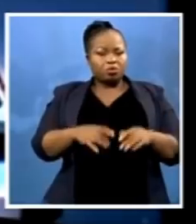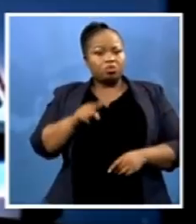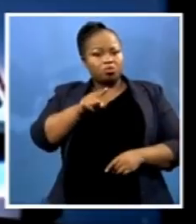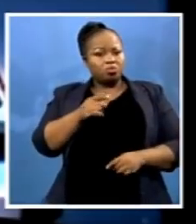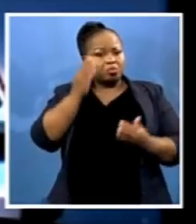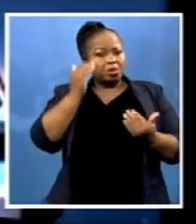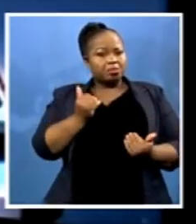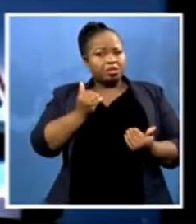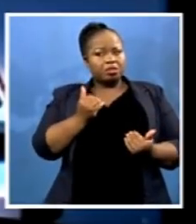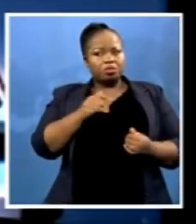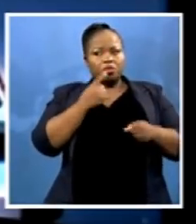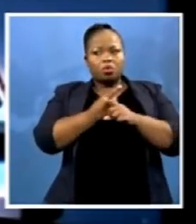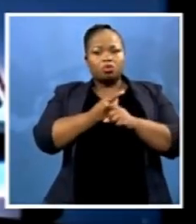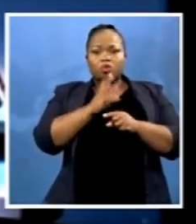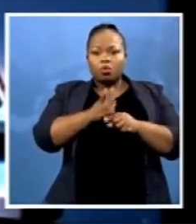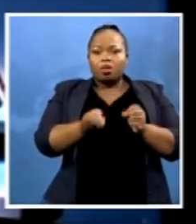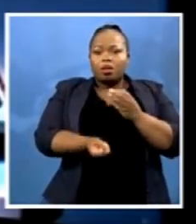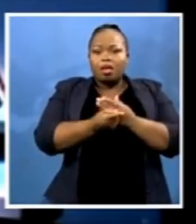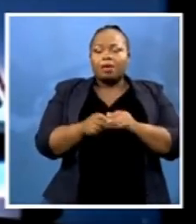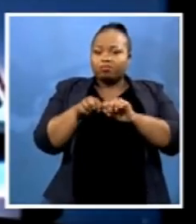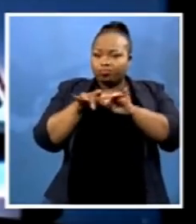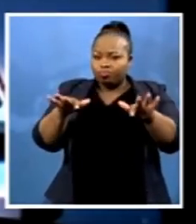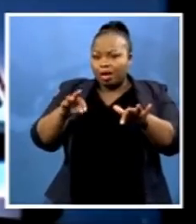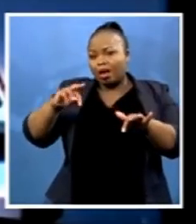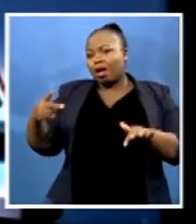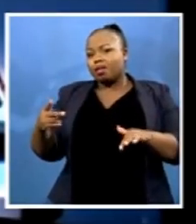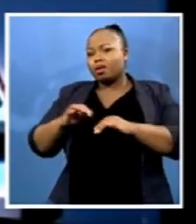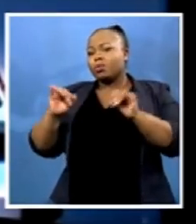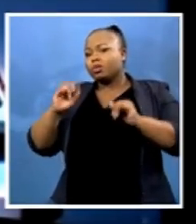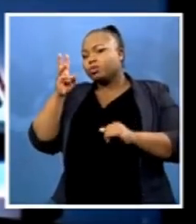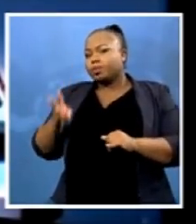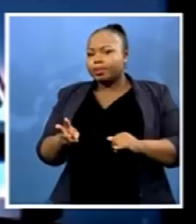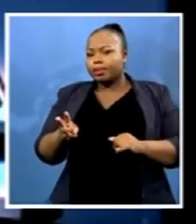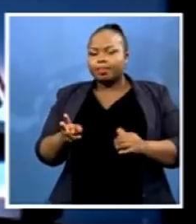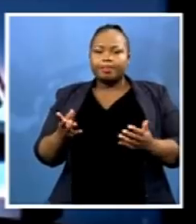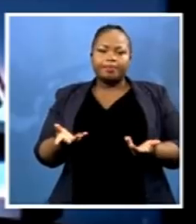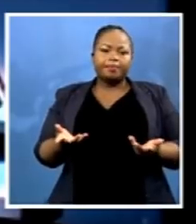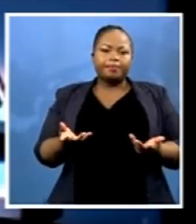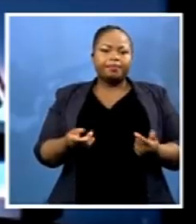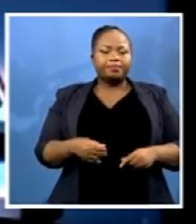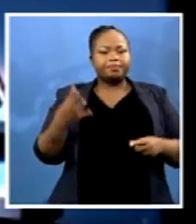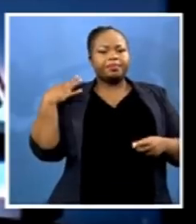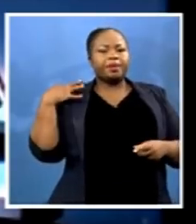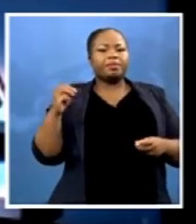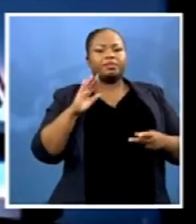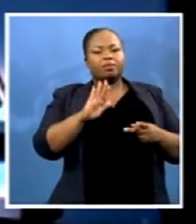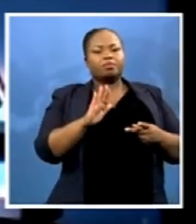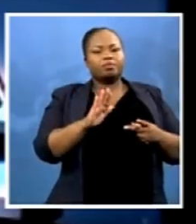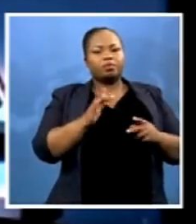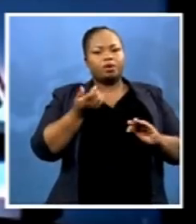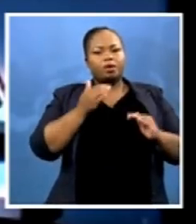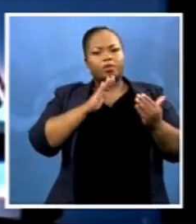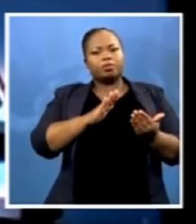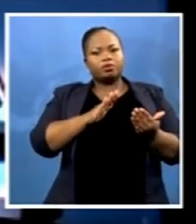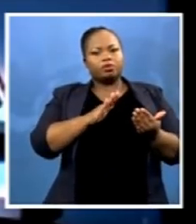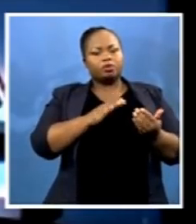disease areas? Minister, your approach on COVID-19 has been pointed to